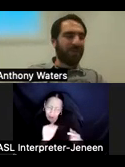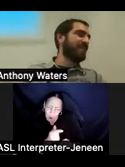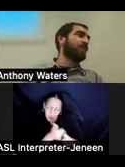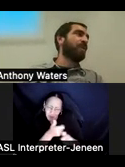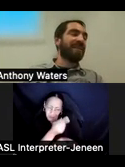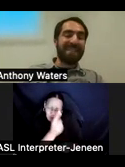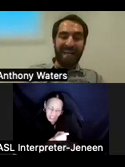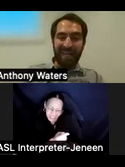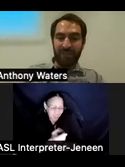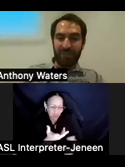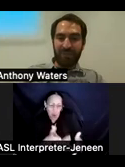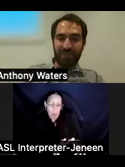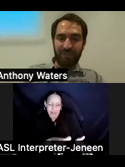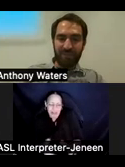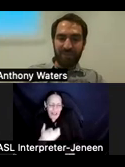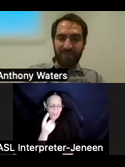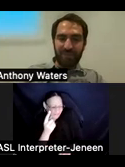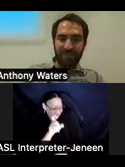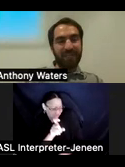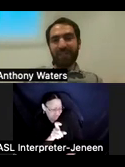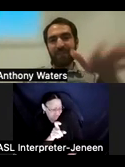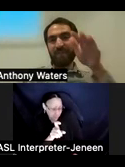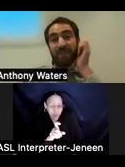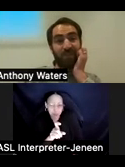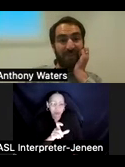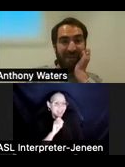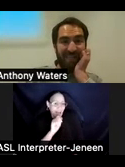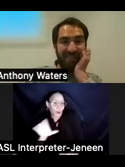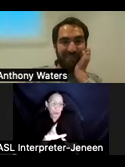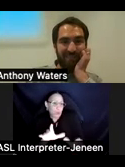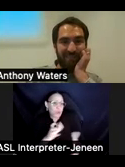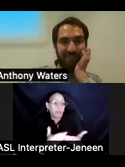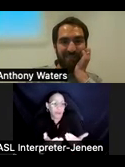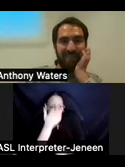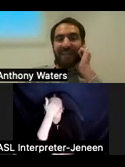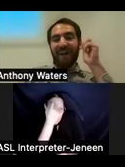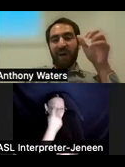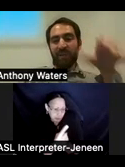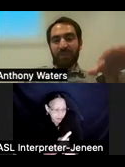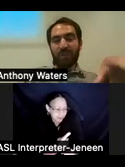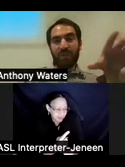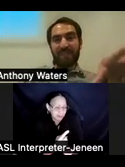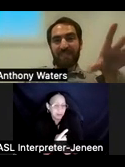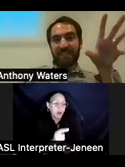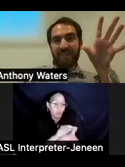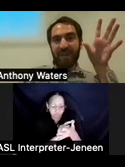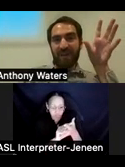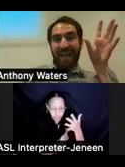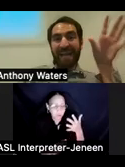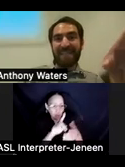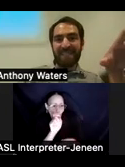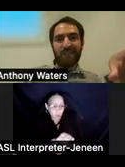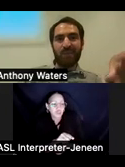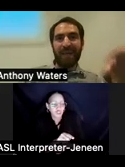You don't actually want to die, do you? You're not going to do something stupid, right? All of those questions